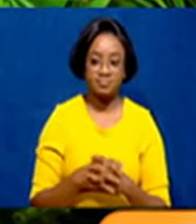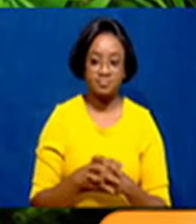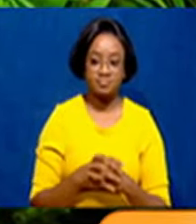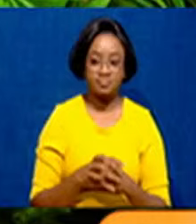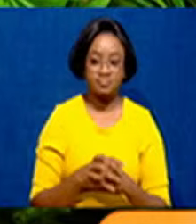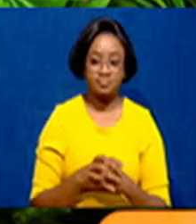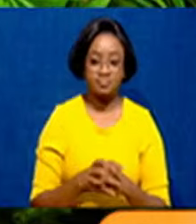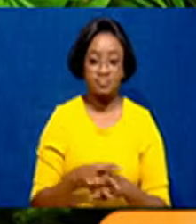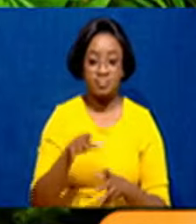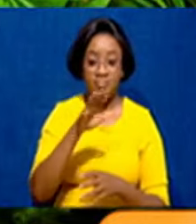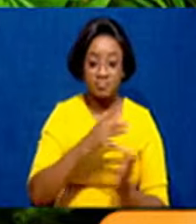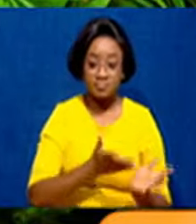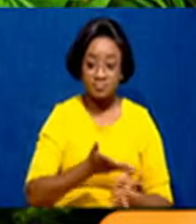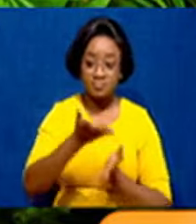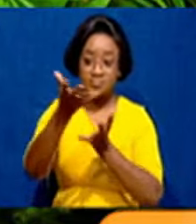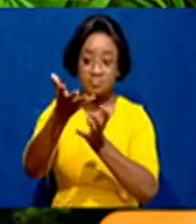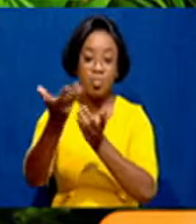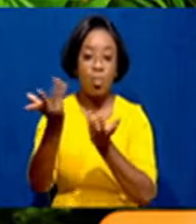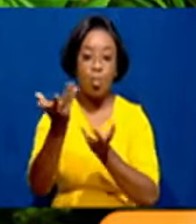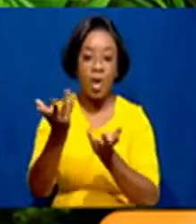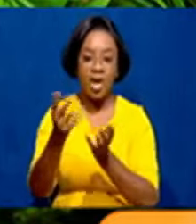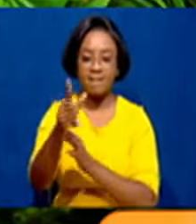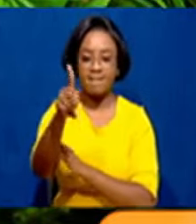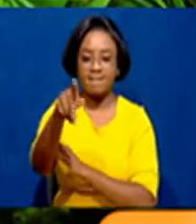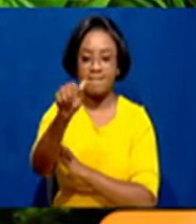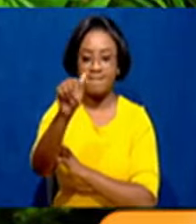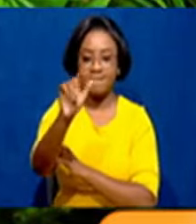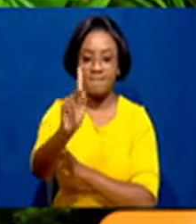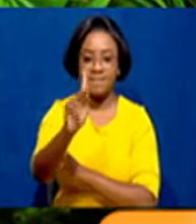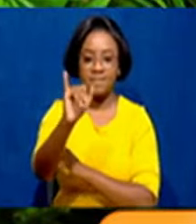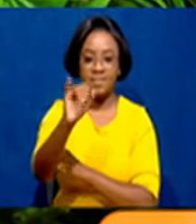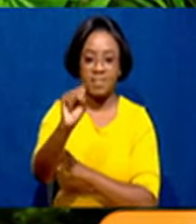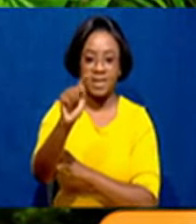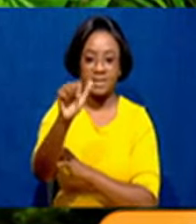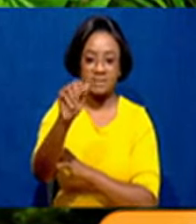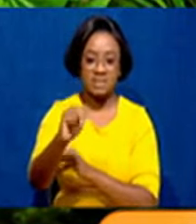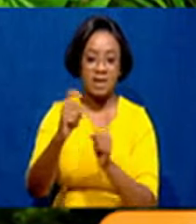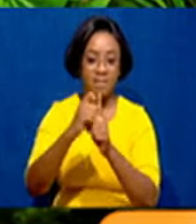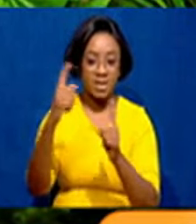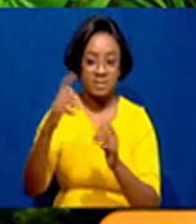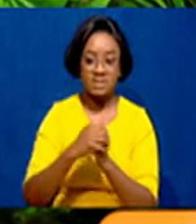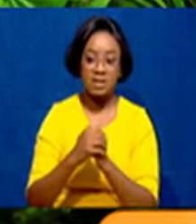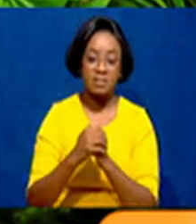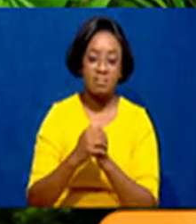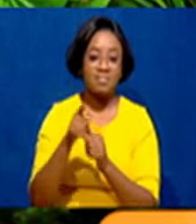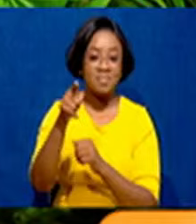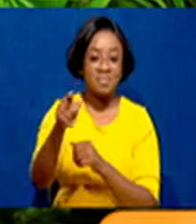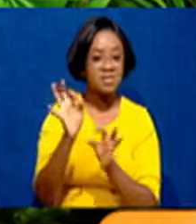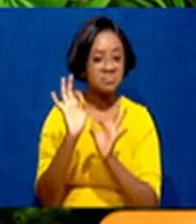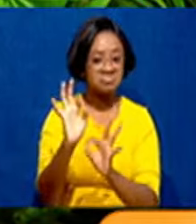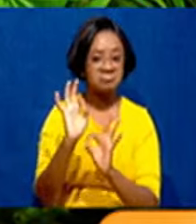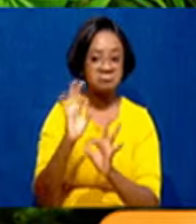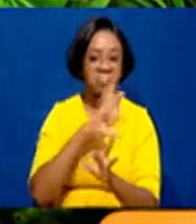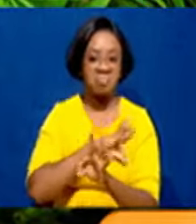remained Kenya's leading export destination, importing nearly 210 million kilograms of the